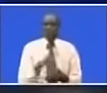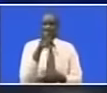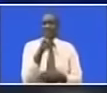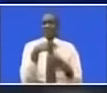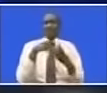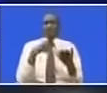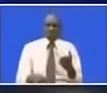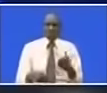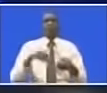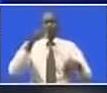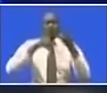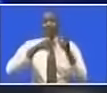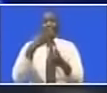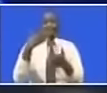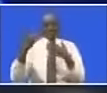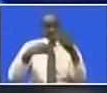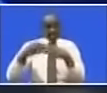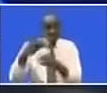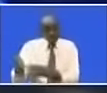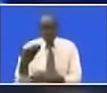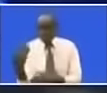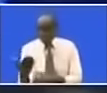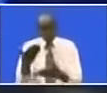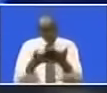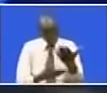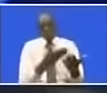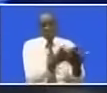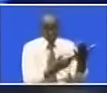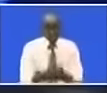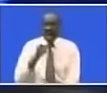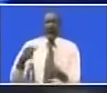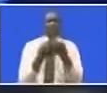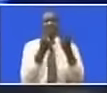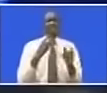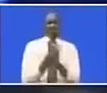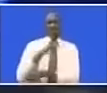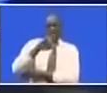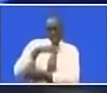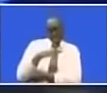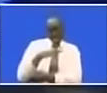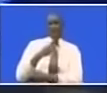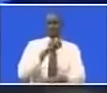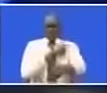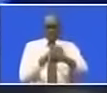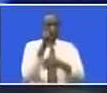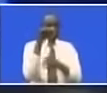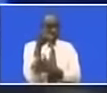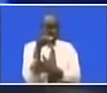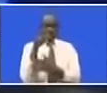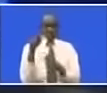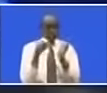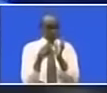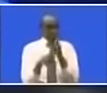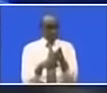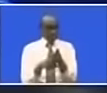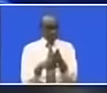about voting materials that were missing. Remember, that happened in certain areas, which John Alanamo asked former Vice